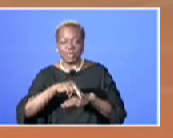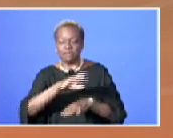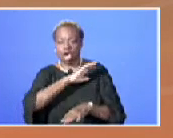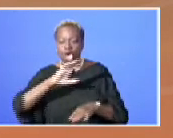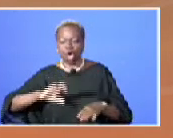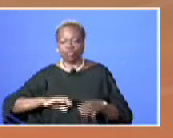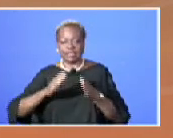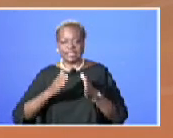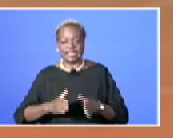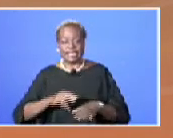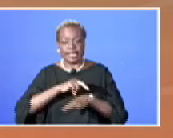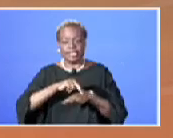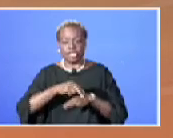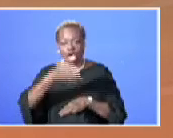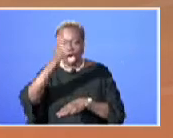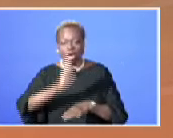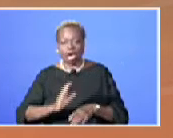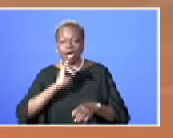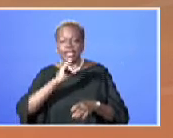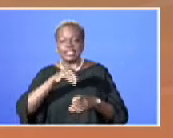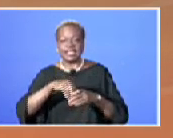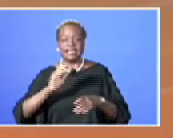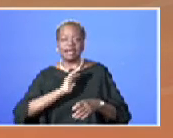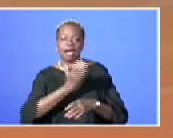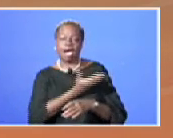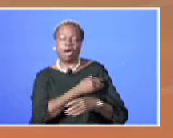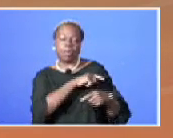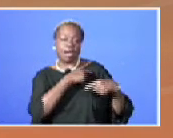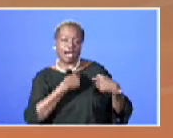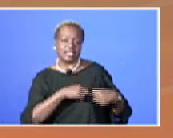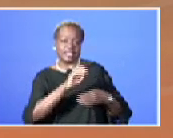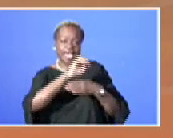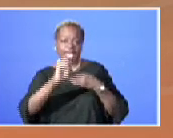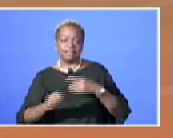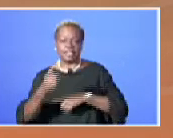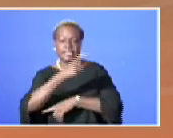We respect Him and honor Him, and we believe at the end of the day, we will have